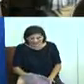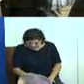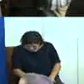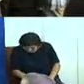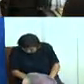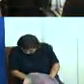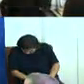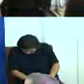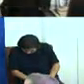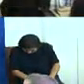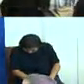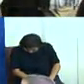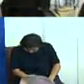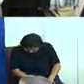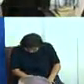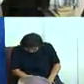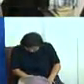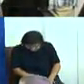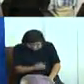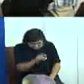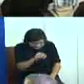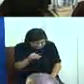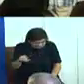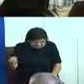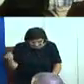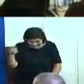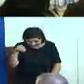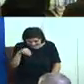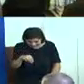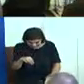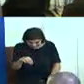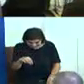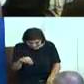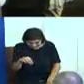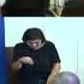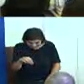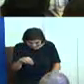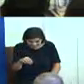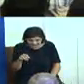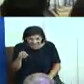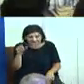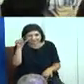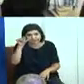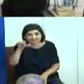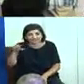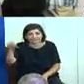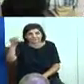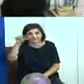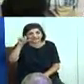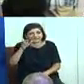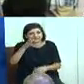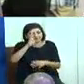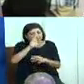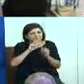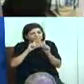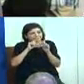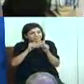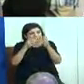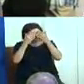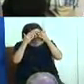but a seed was sown. And so I anoint you. May God continue to open your